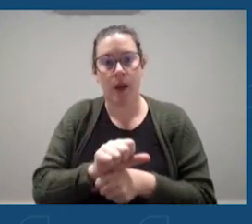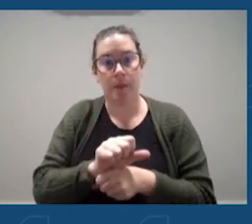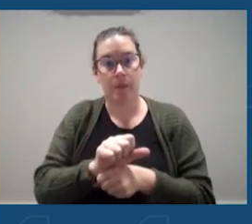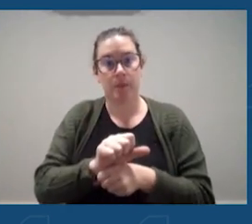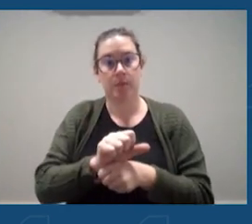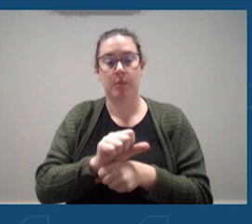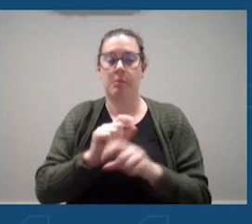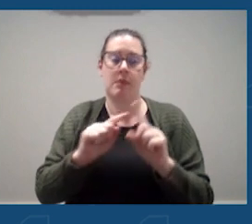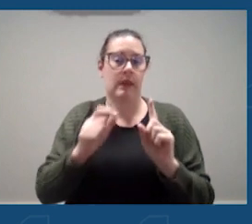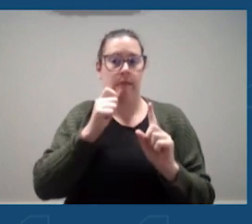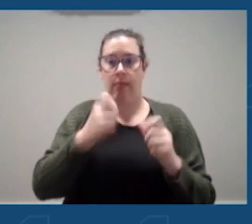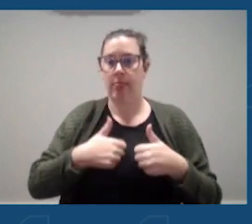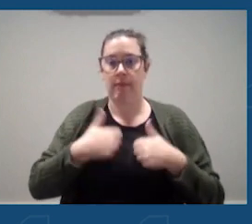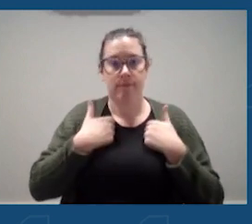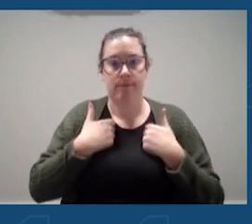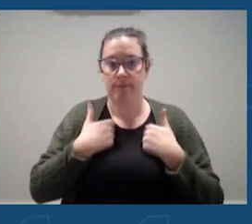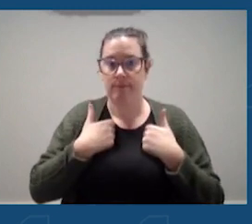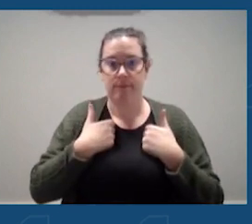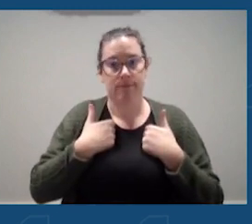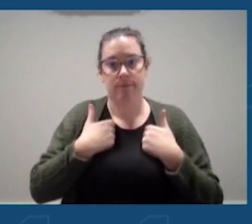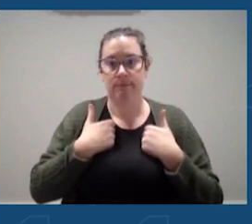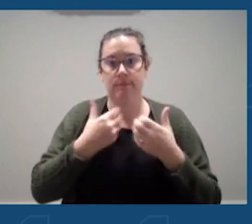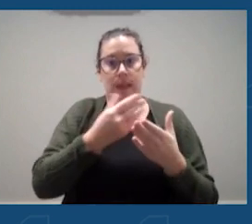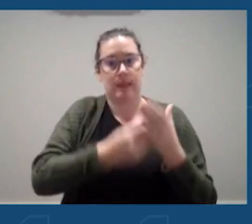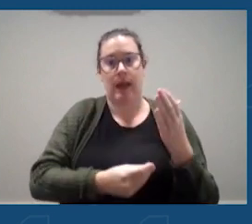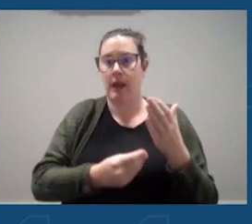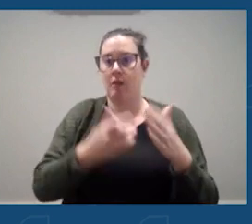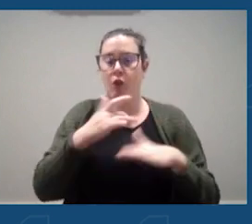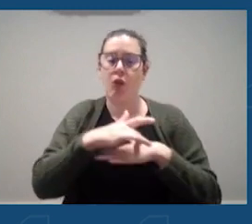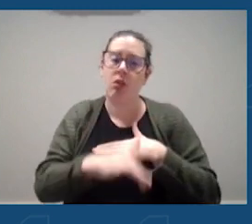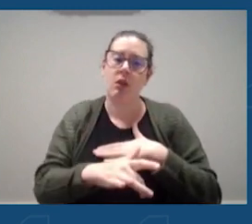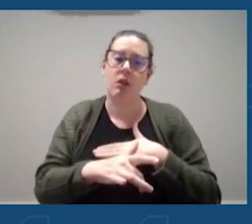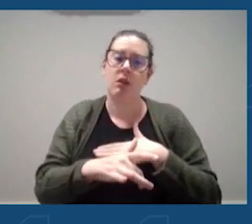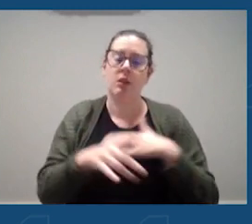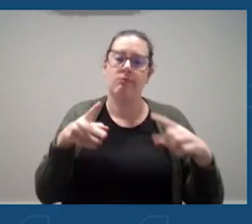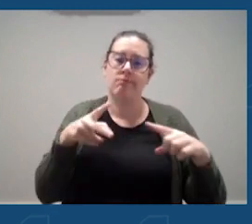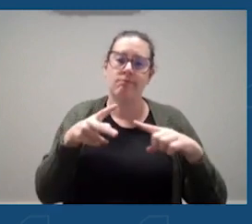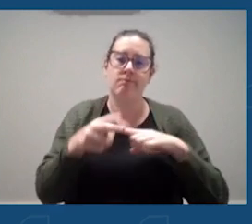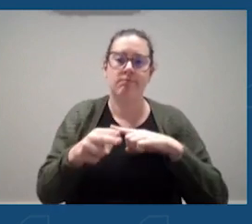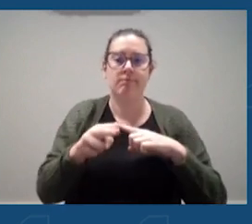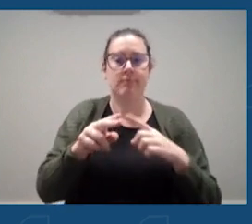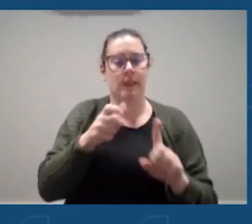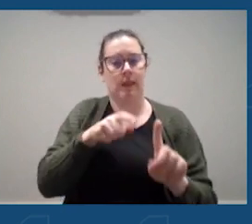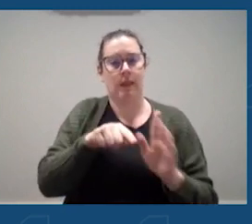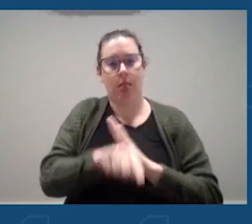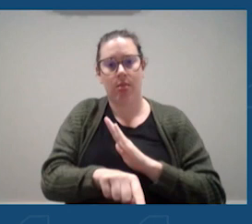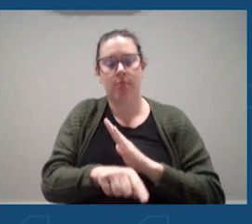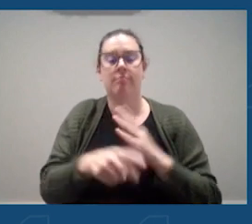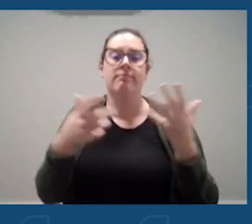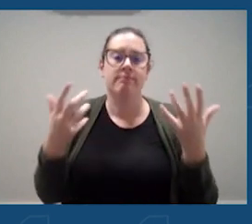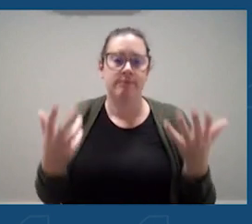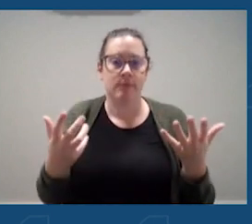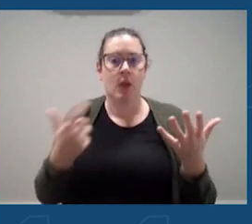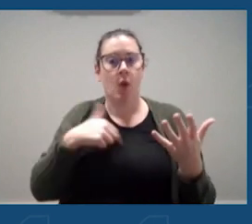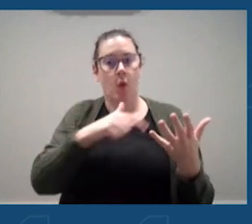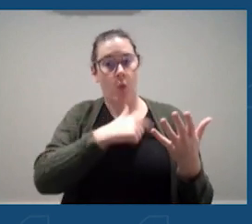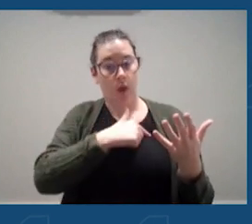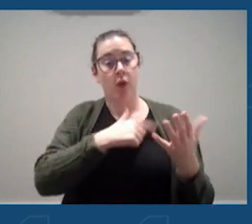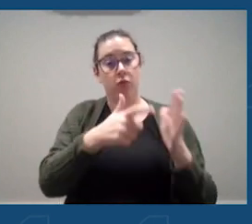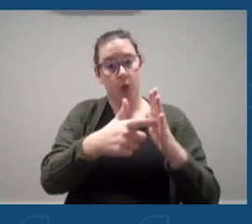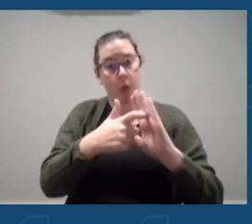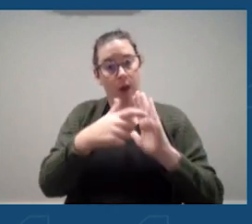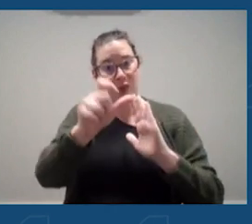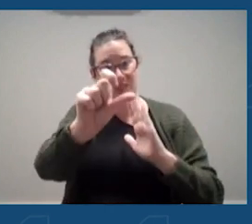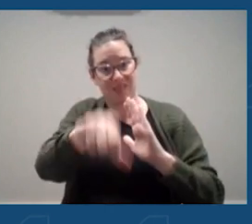live the normal span of life. It was cut short. And we are obligated to honor, but also to